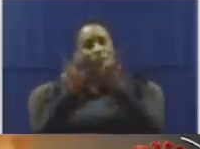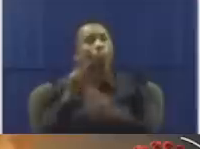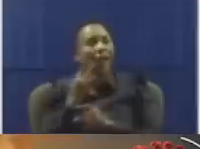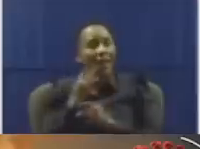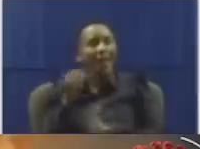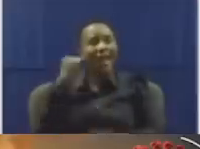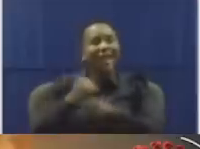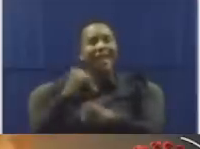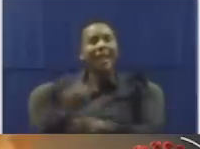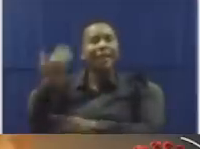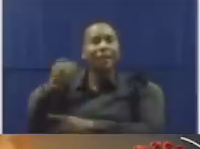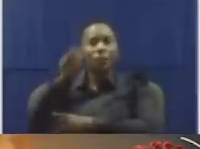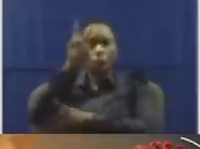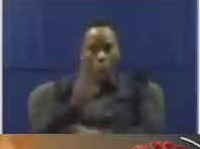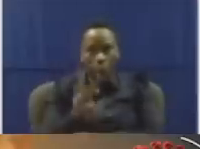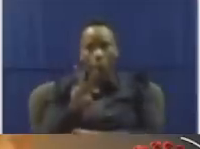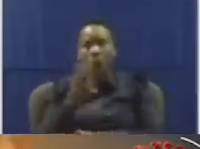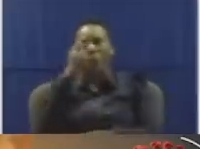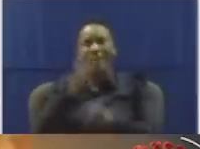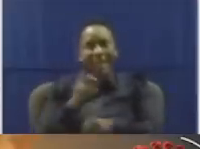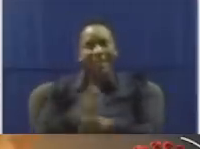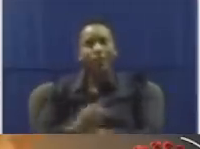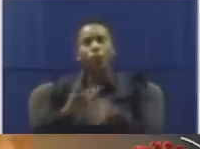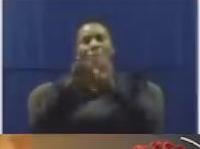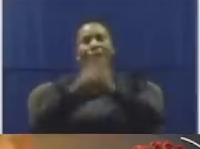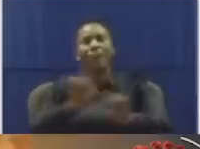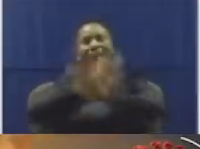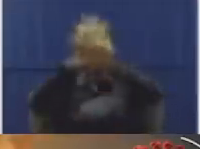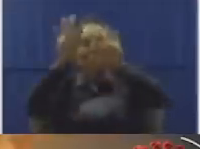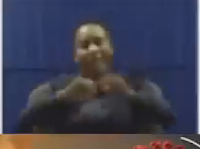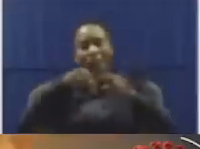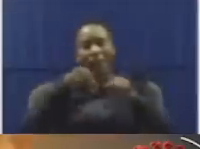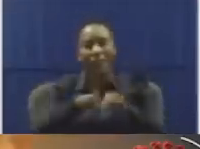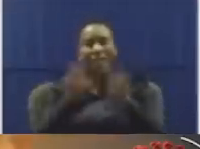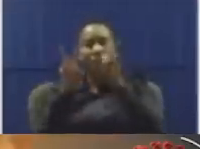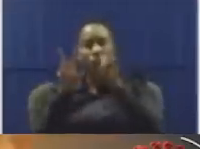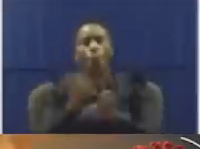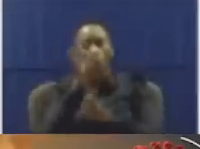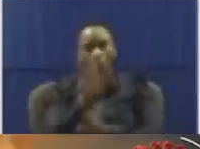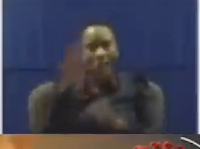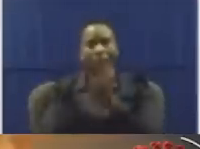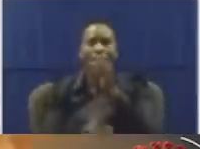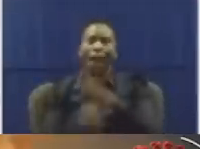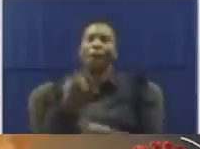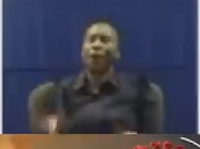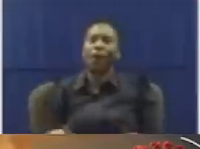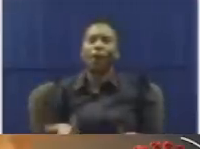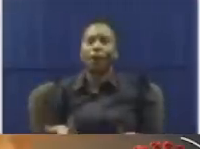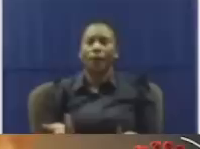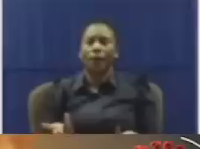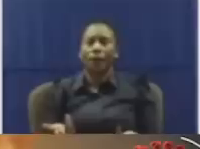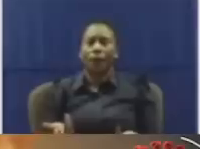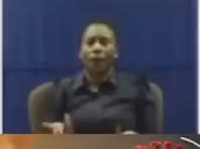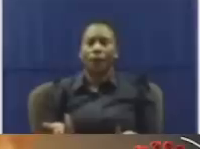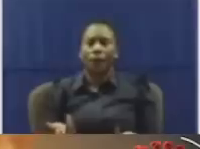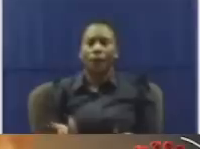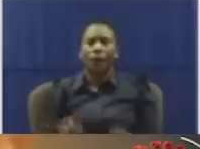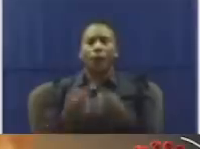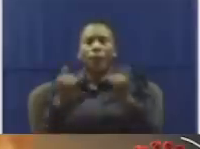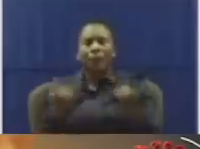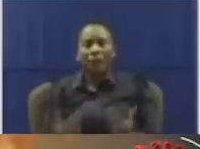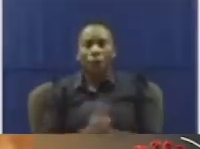the very least come absolutely clean about the matter as soon as it came to light. The fact that you've used